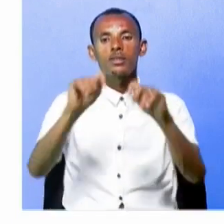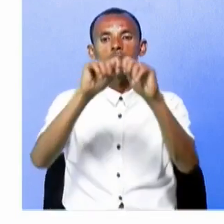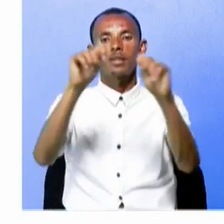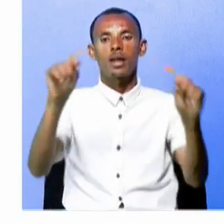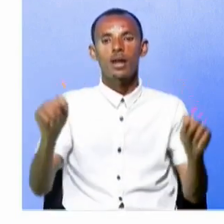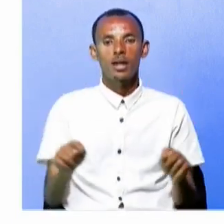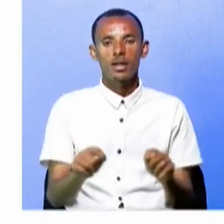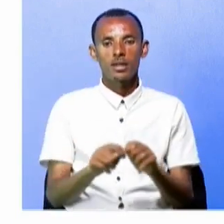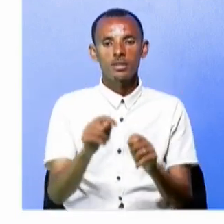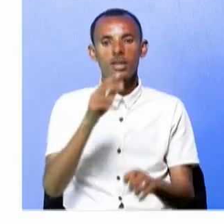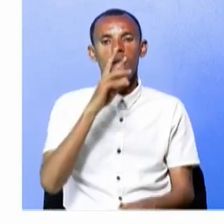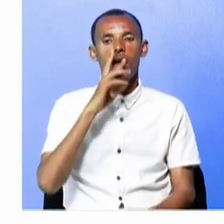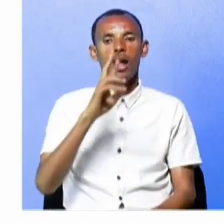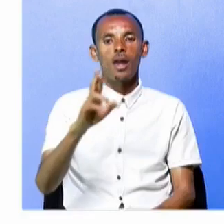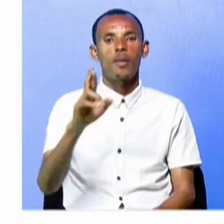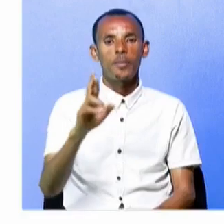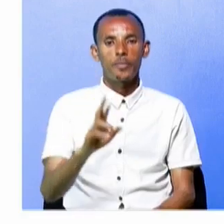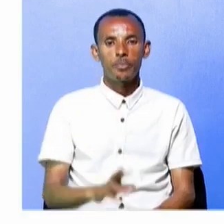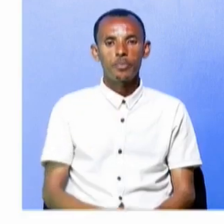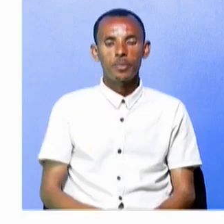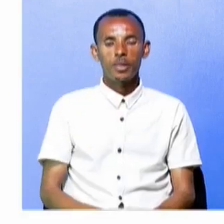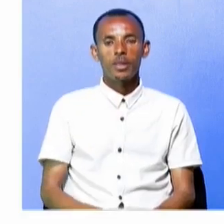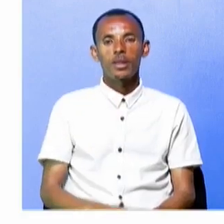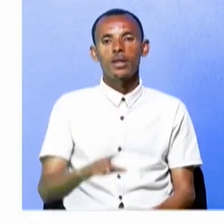triangles are